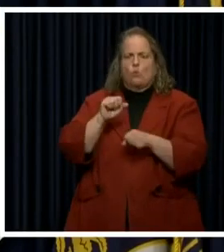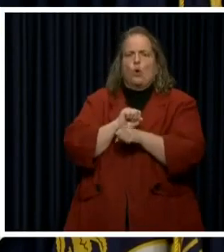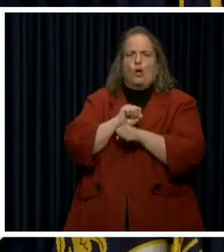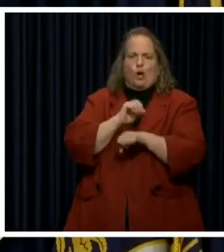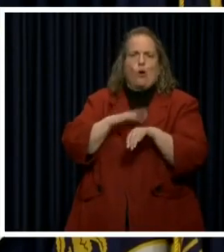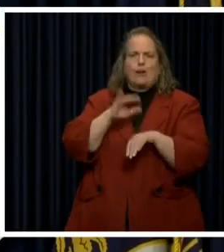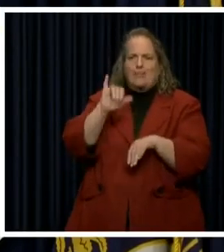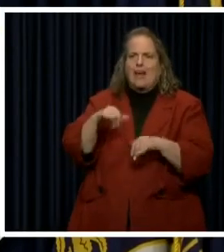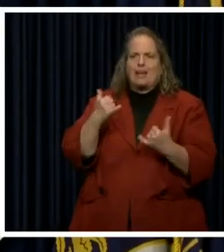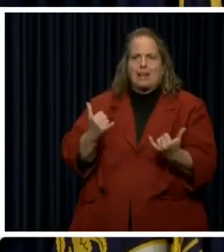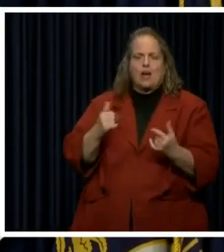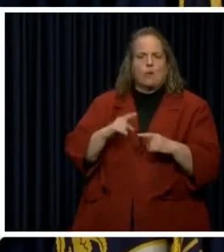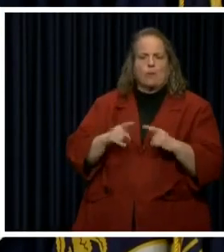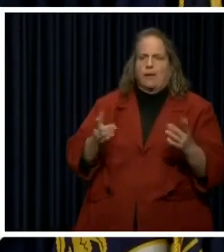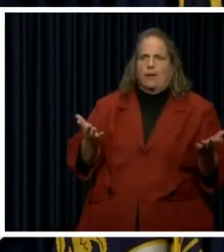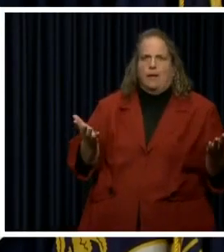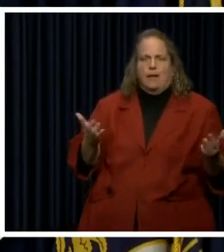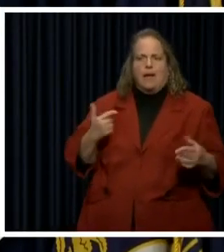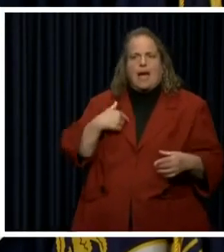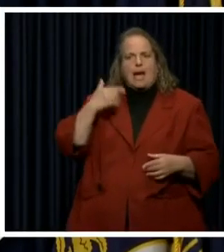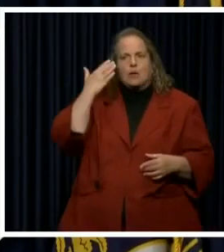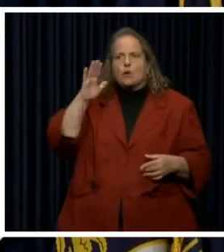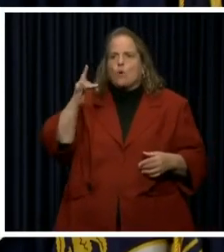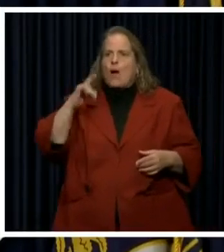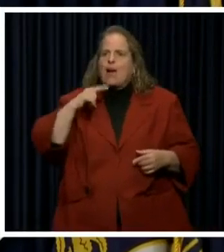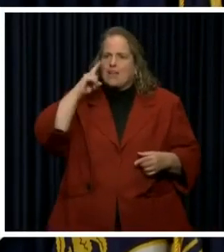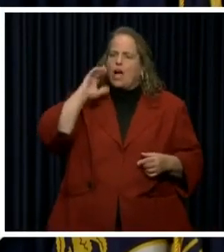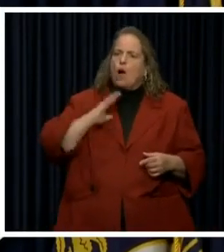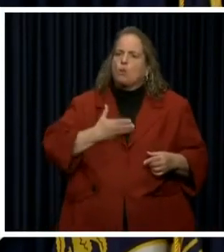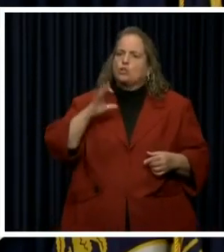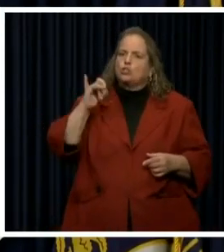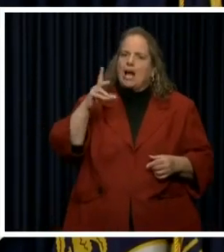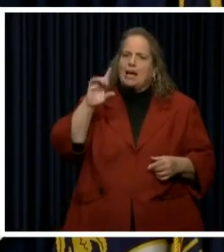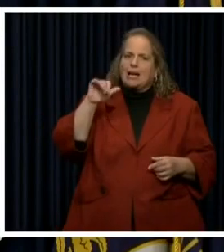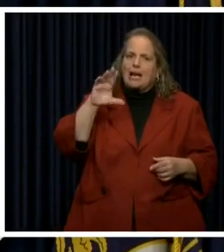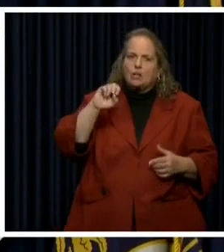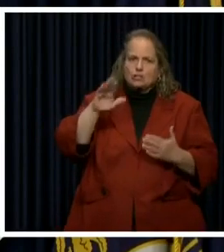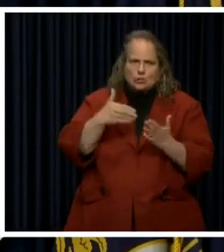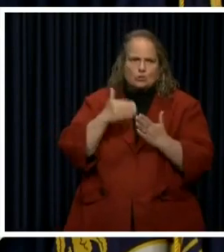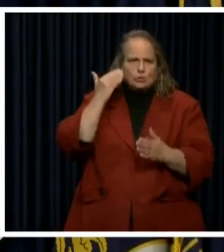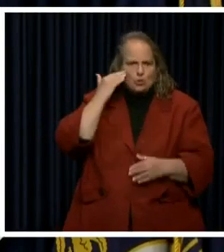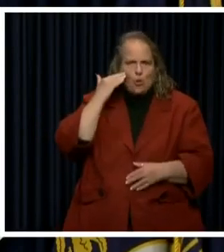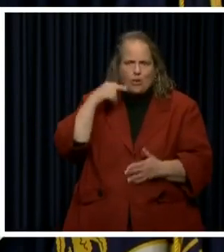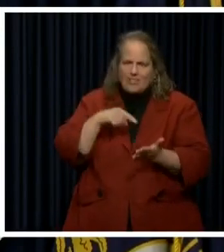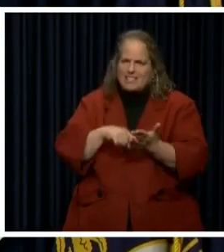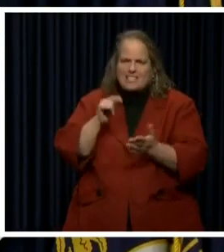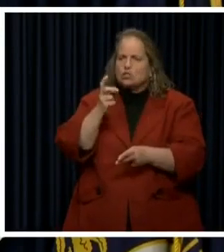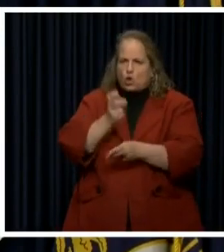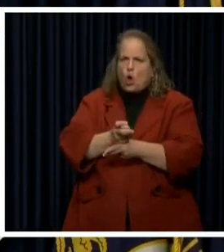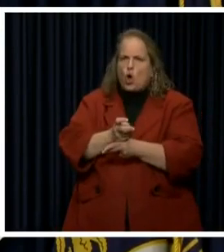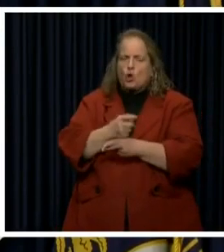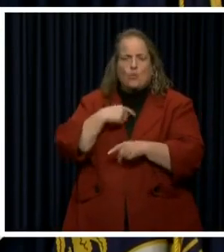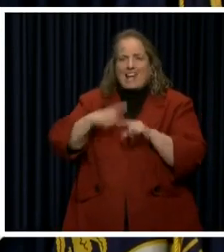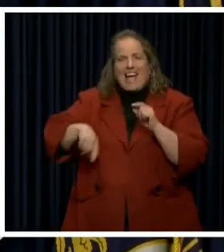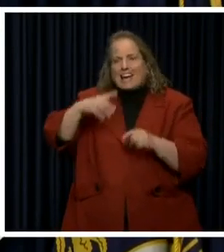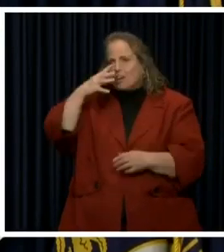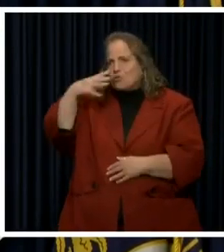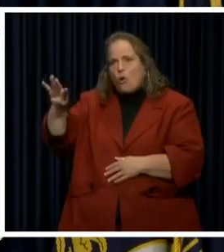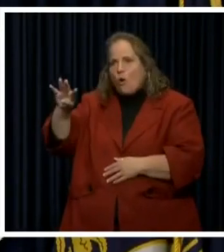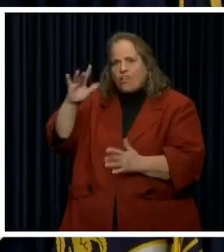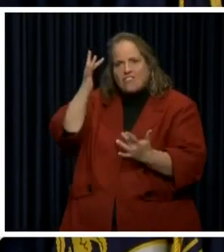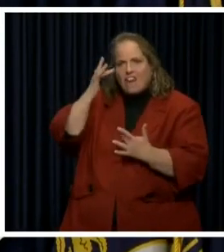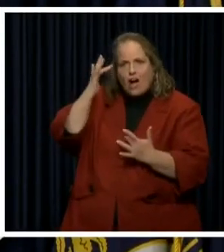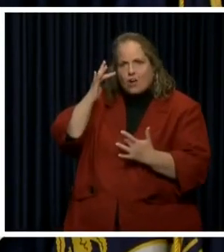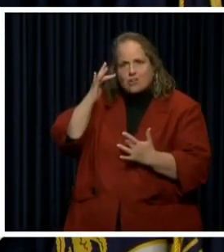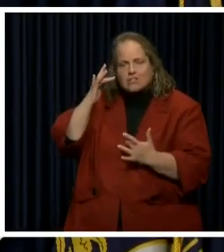right now, but I think our child care centers know this. It's hard. It's really hard. We can't just ignore the virus that's out there and say